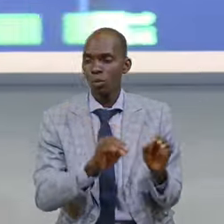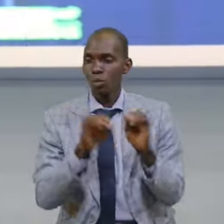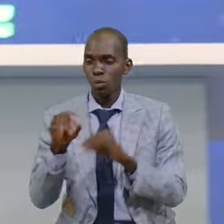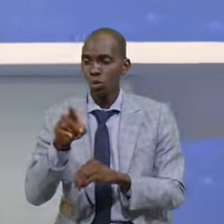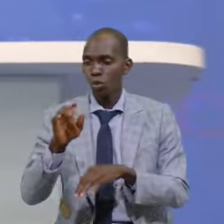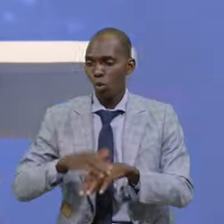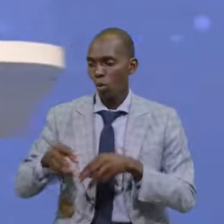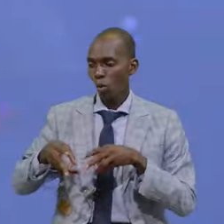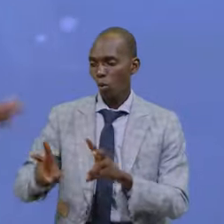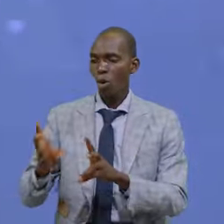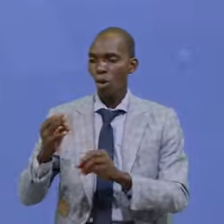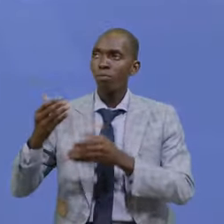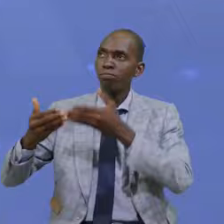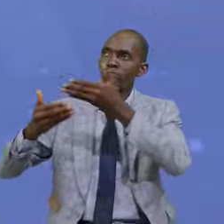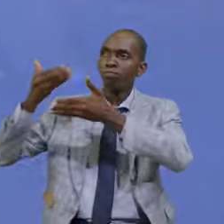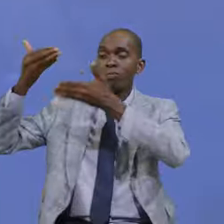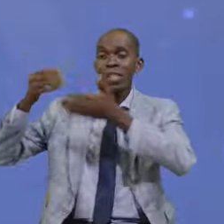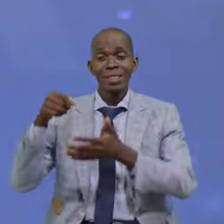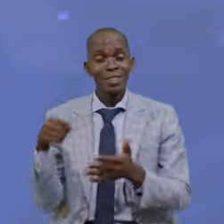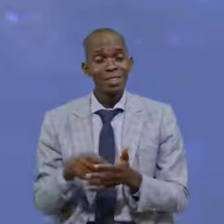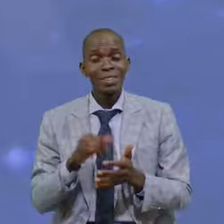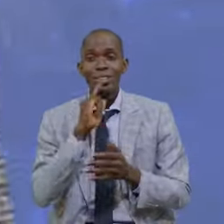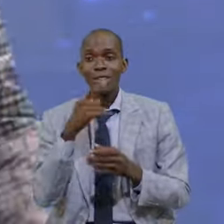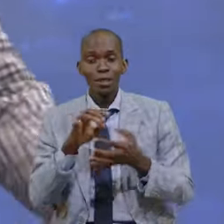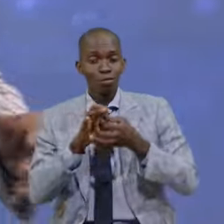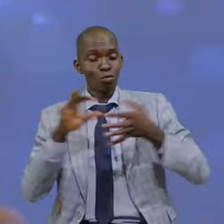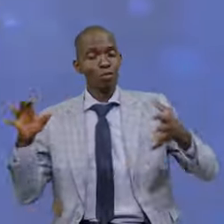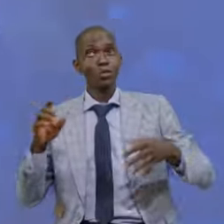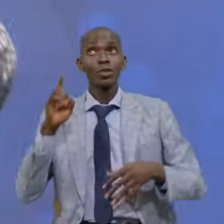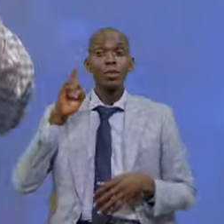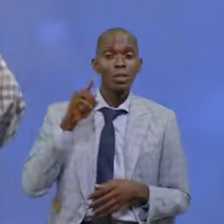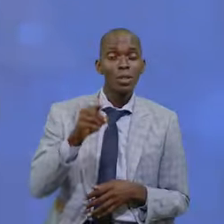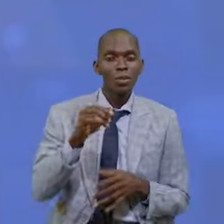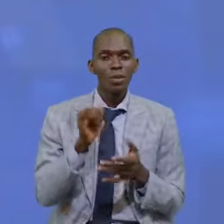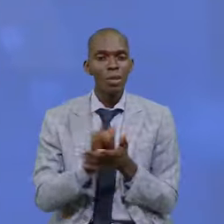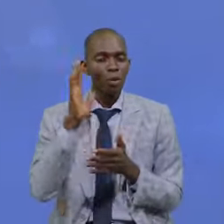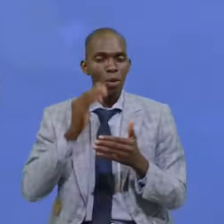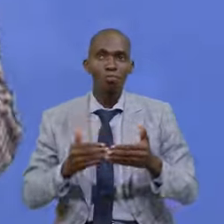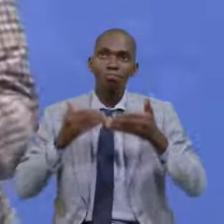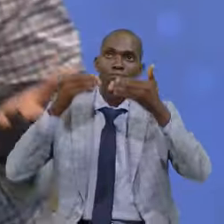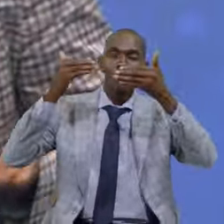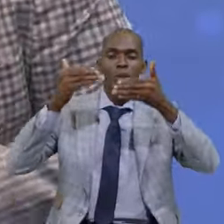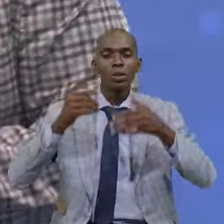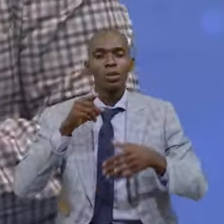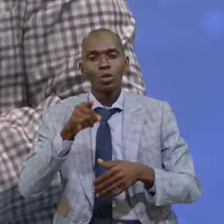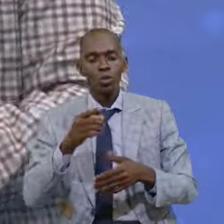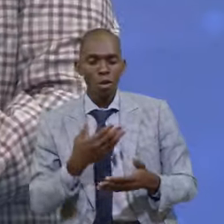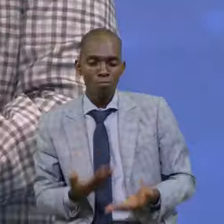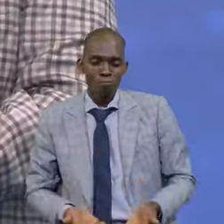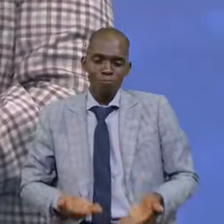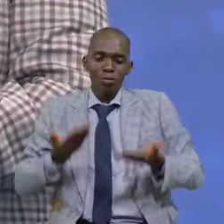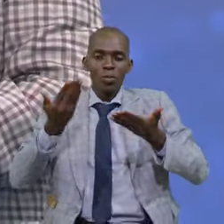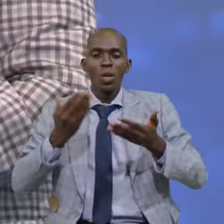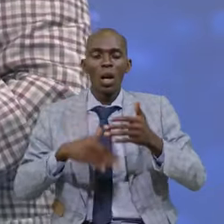This is the loosing that will promote you and raise you up from the dungeon. And